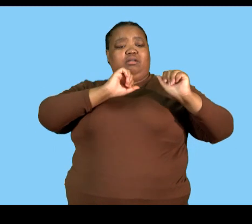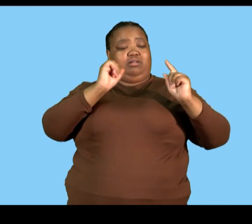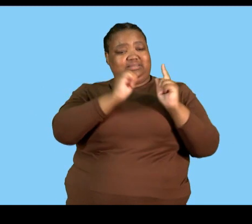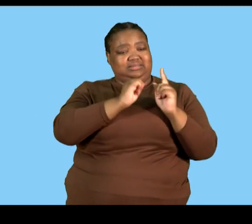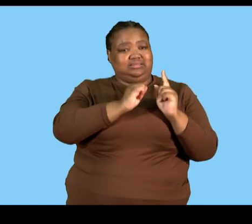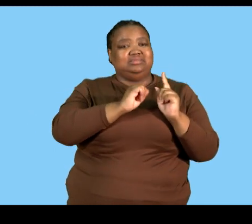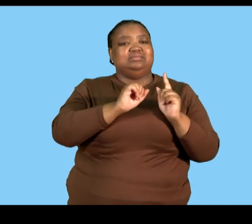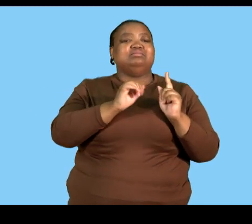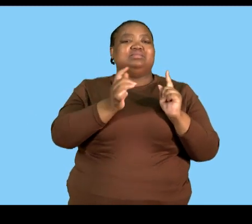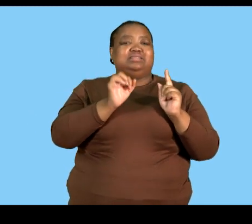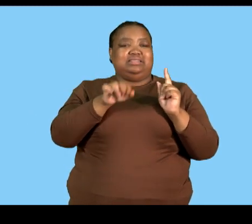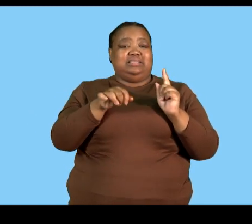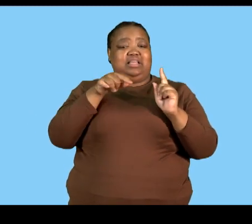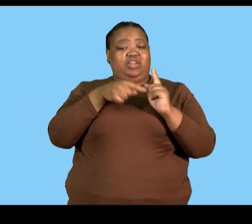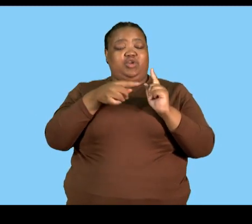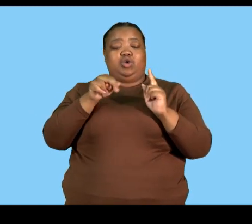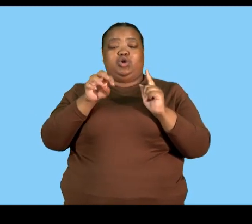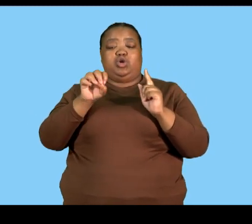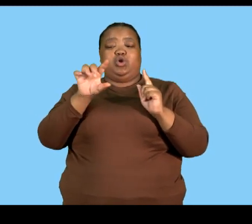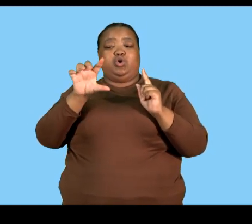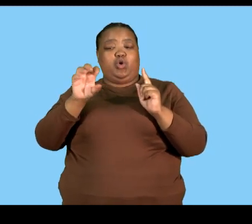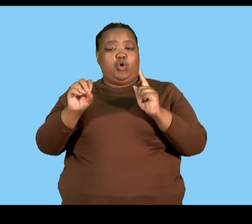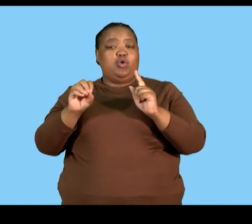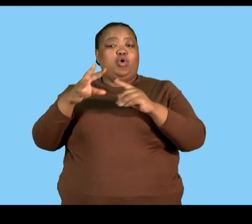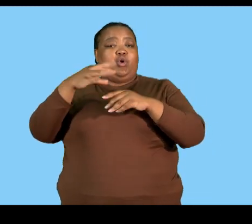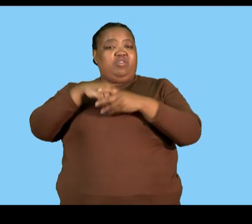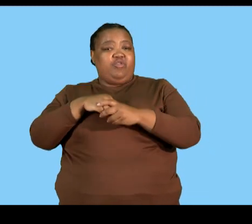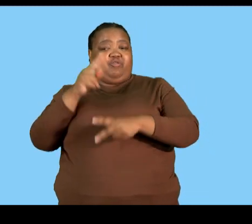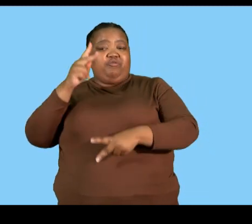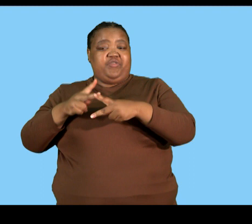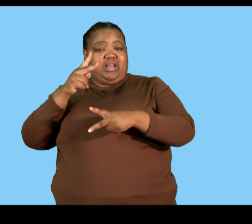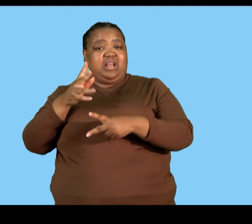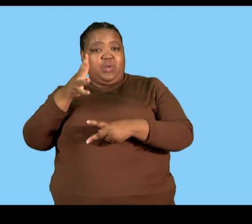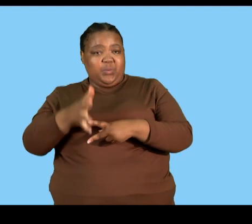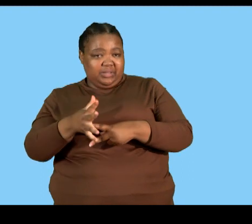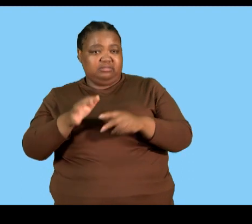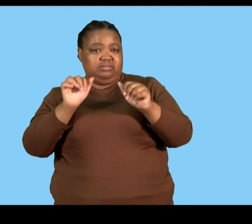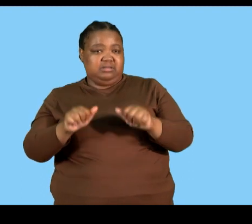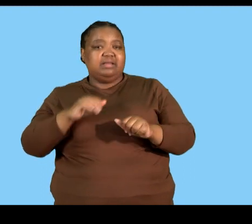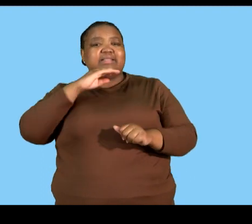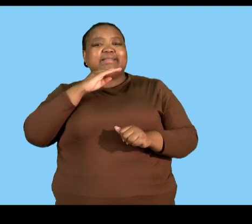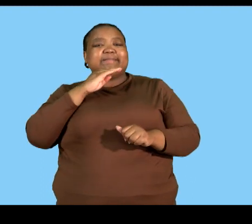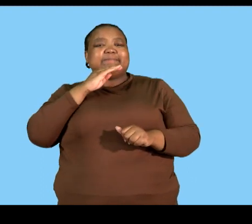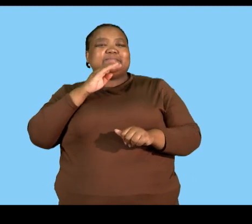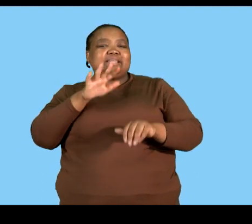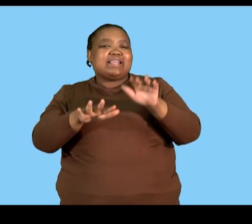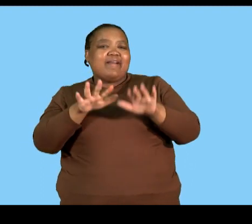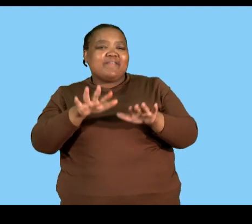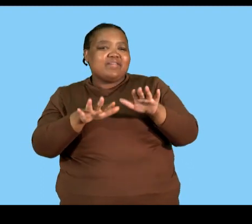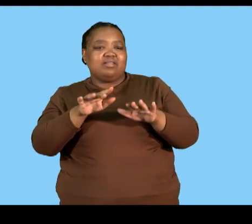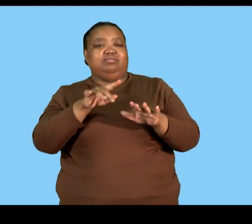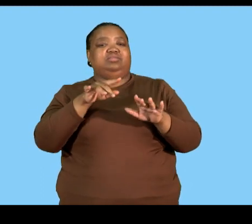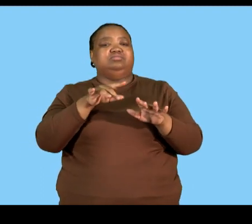calculate, if she will qualify, it simply means that we need to calculate the average of her marks. So when